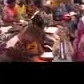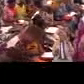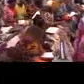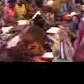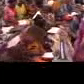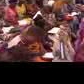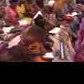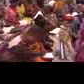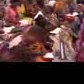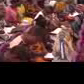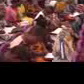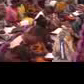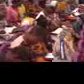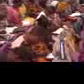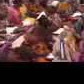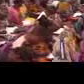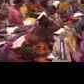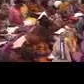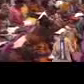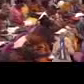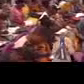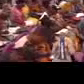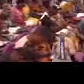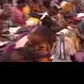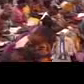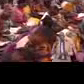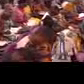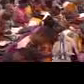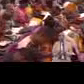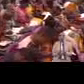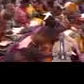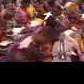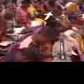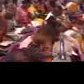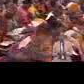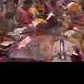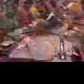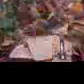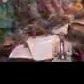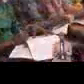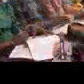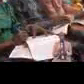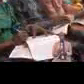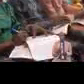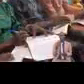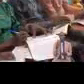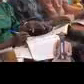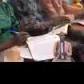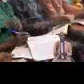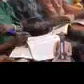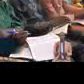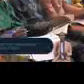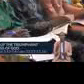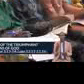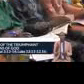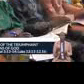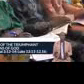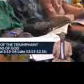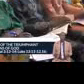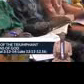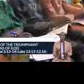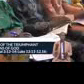13. Luke chapter 13, verse 11. And behold,